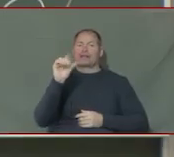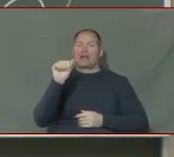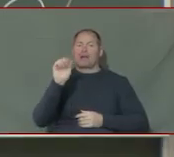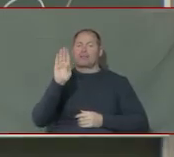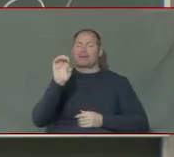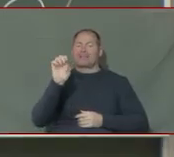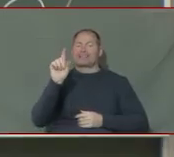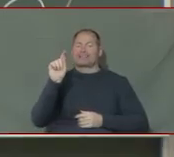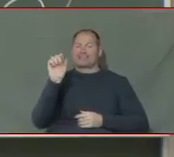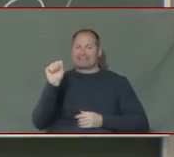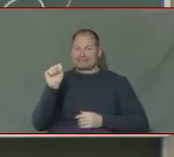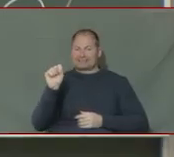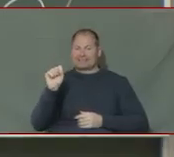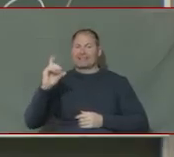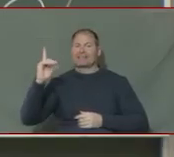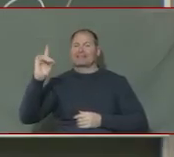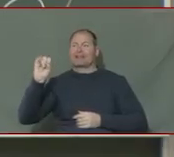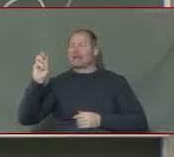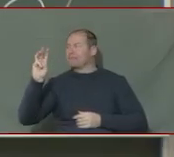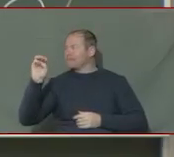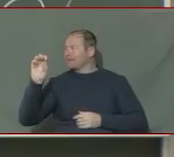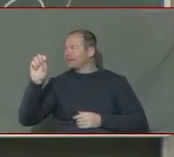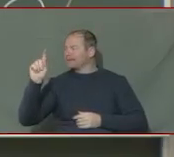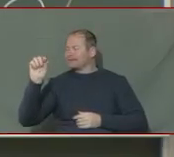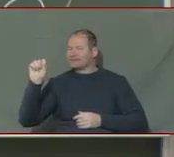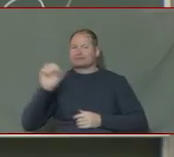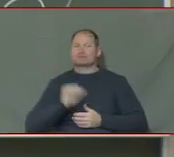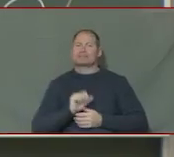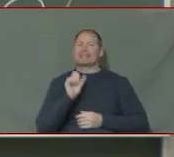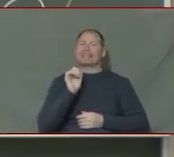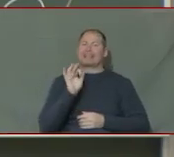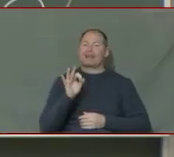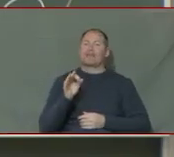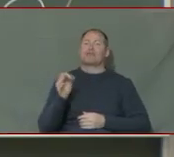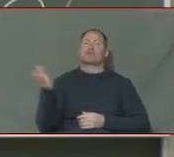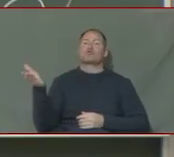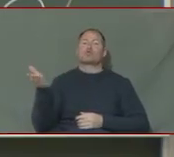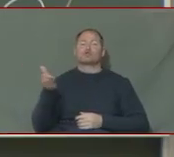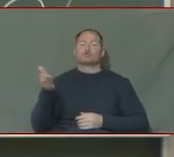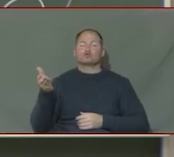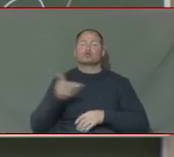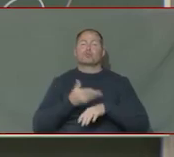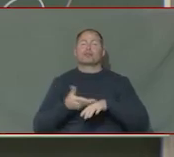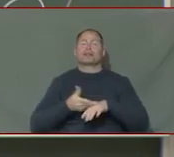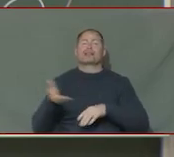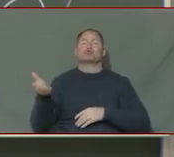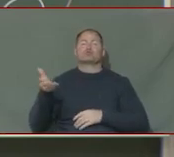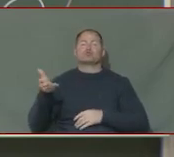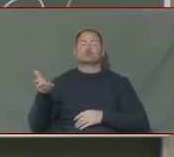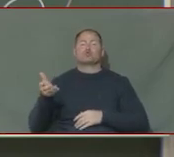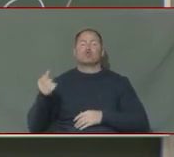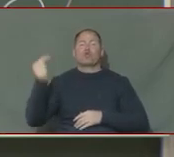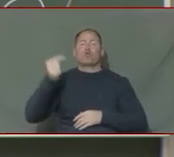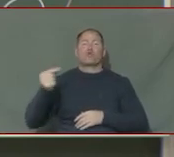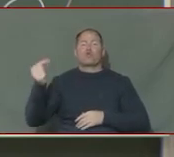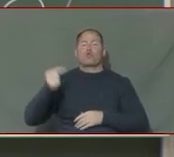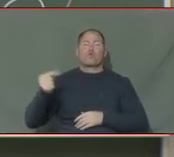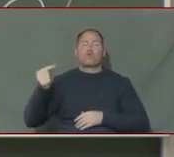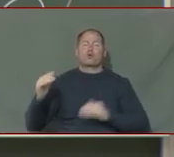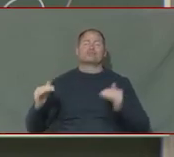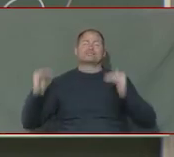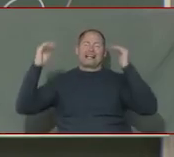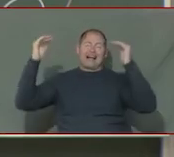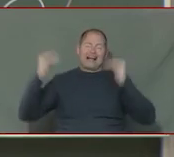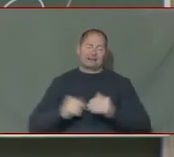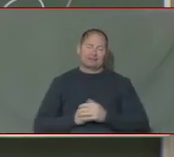is it? When you have consistently a blood glucose concentration that's higher than the normal. Let's